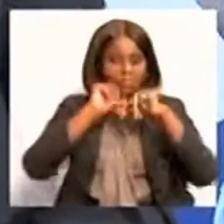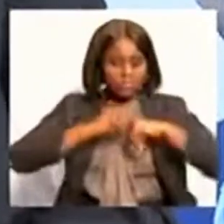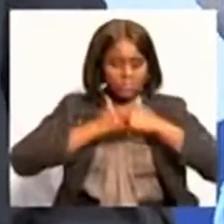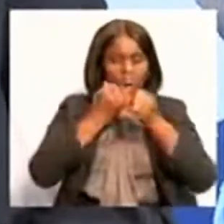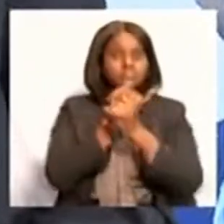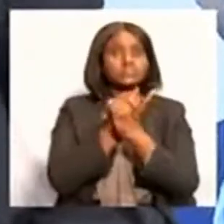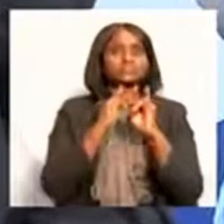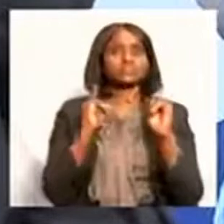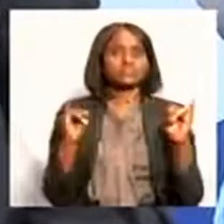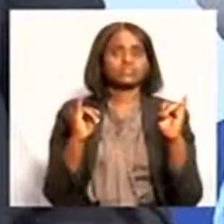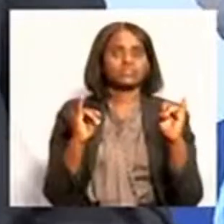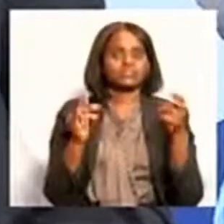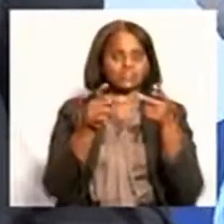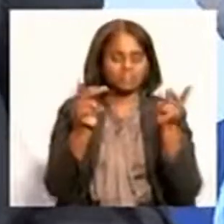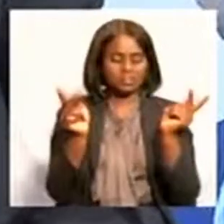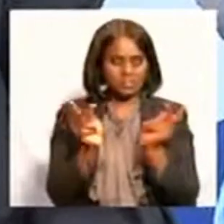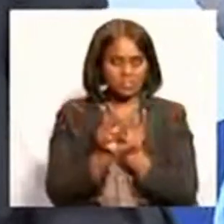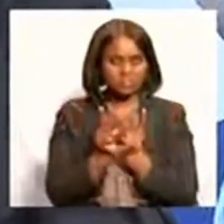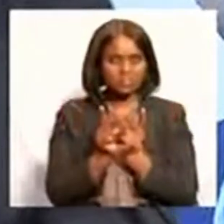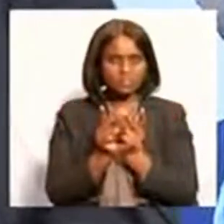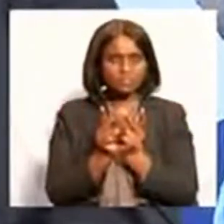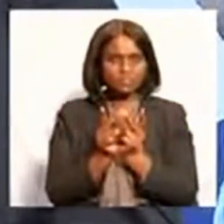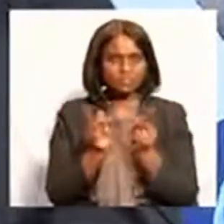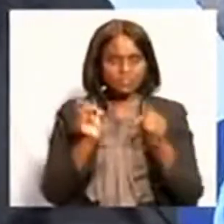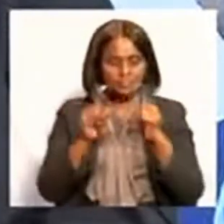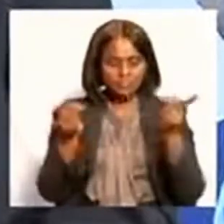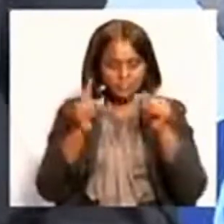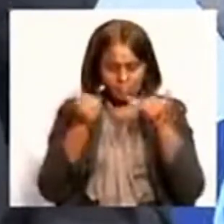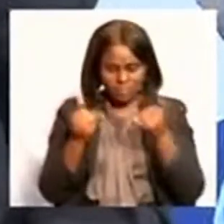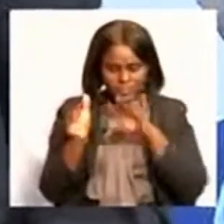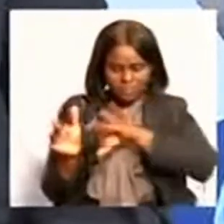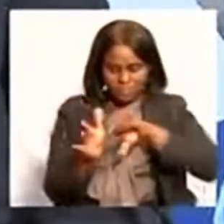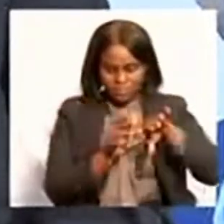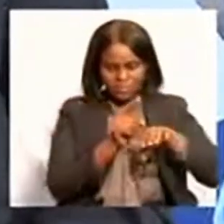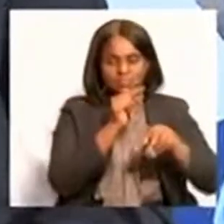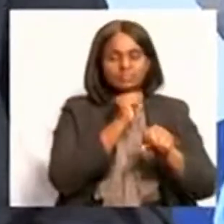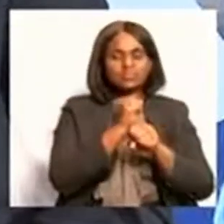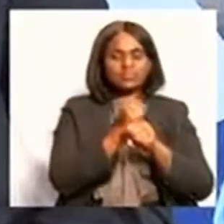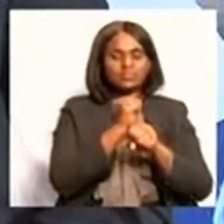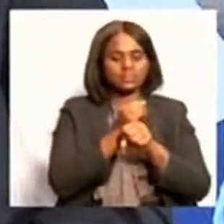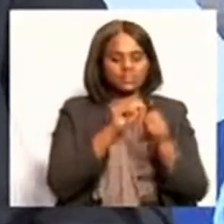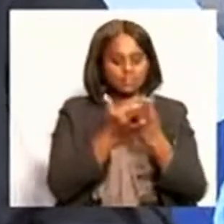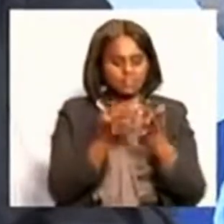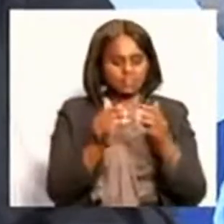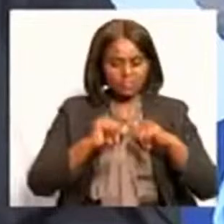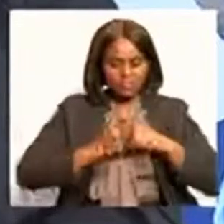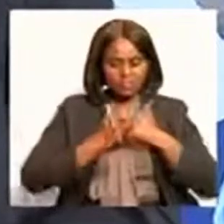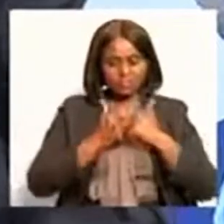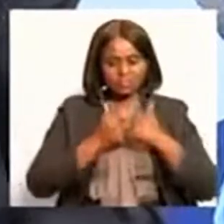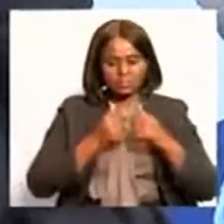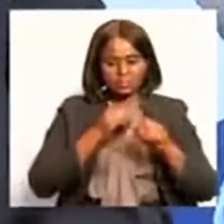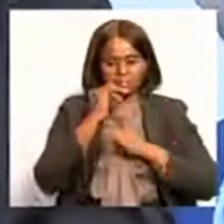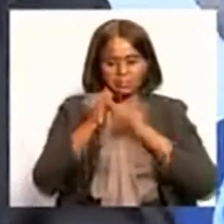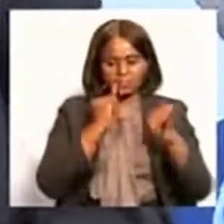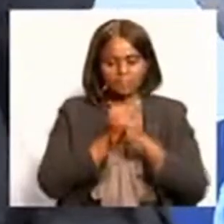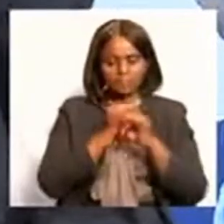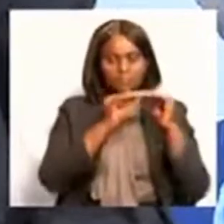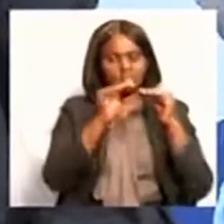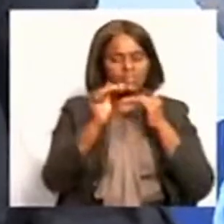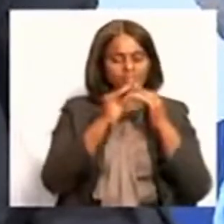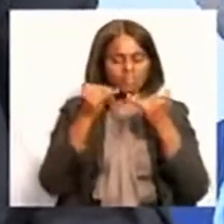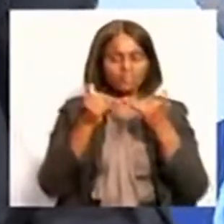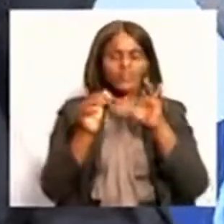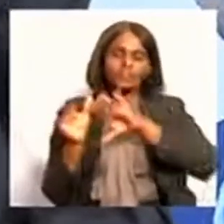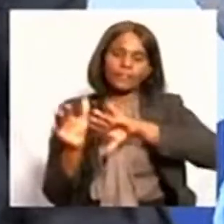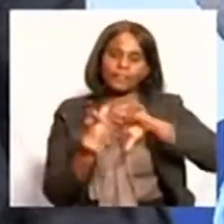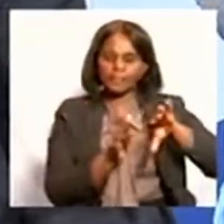independent entity. But when it comes now to operations, we fail at international level when it comes